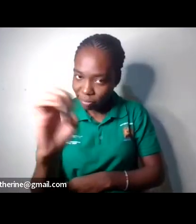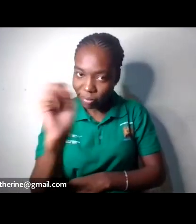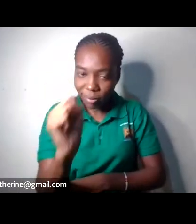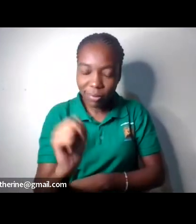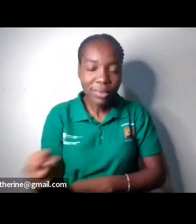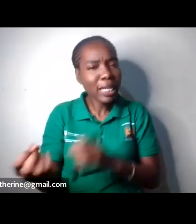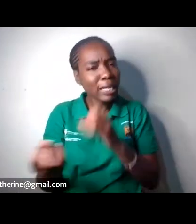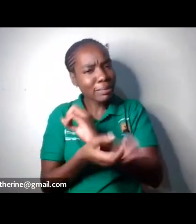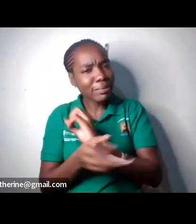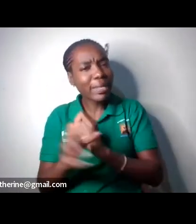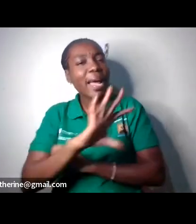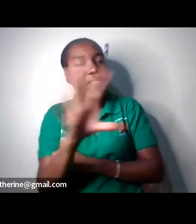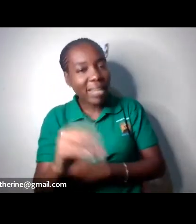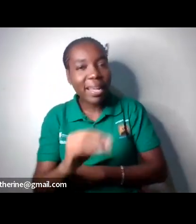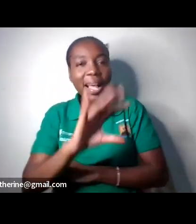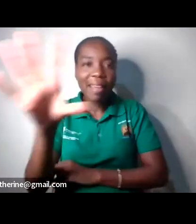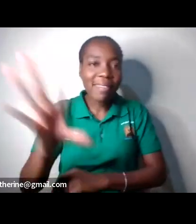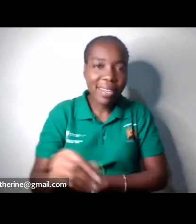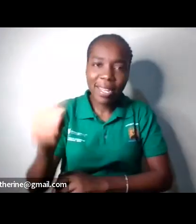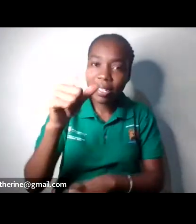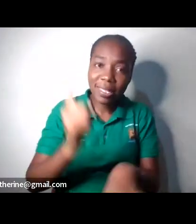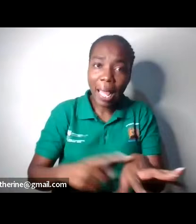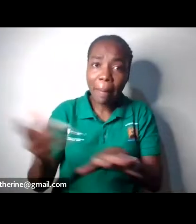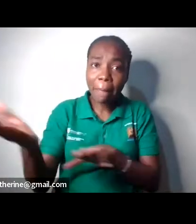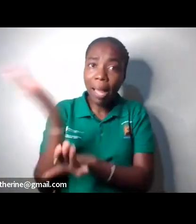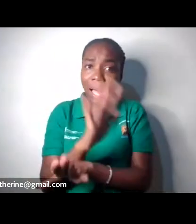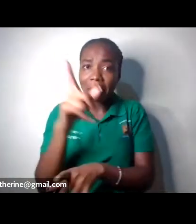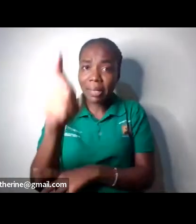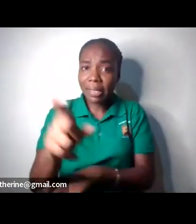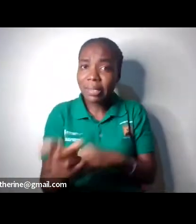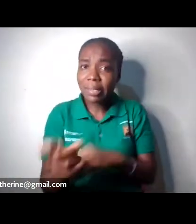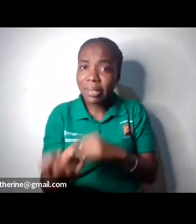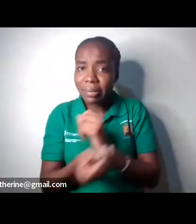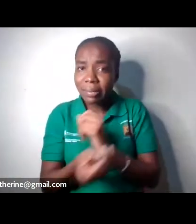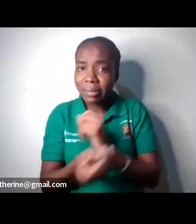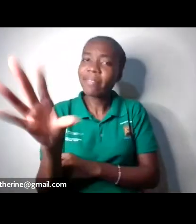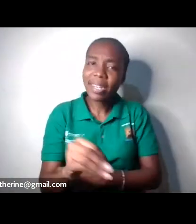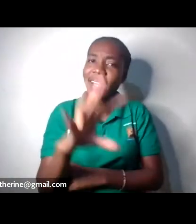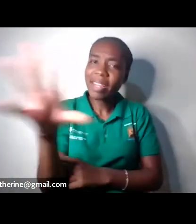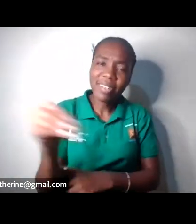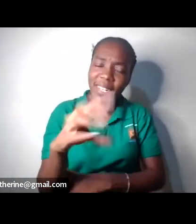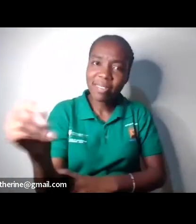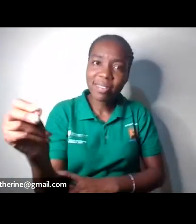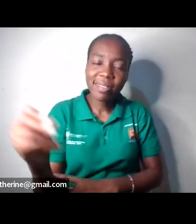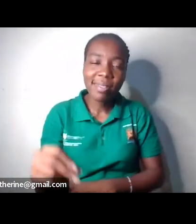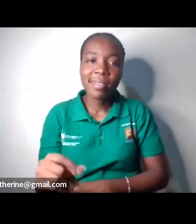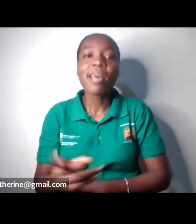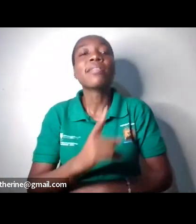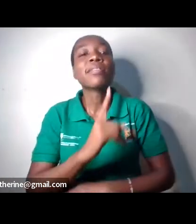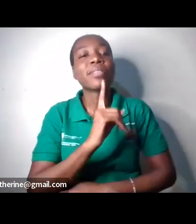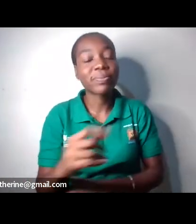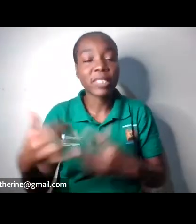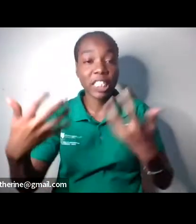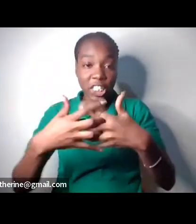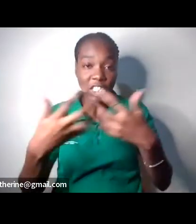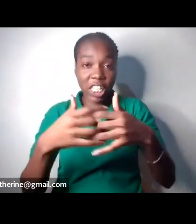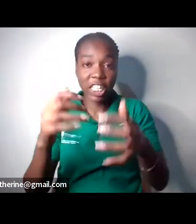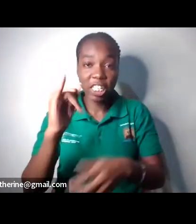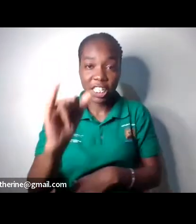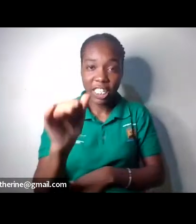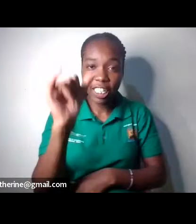from FIDIC, I get a lecture on the opportunities we have in Africa. And of course, Engineer Yinka is here with